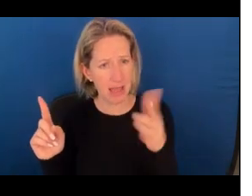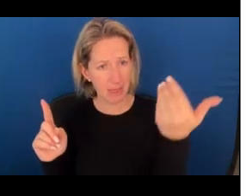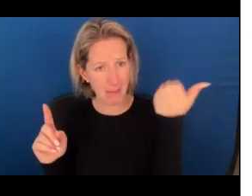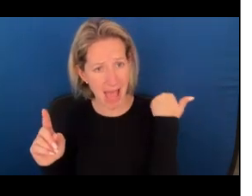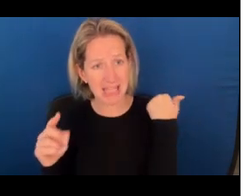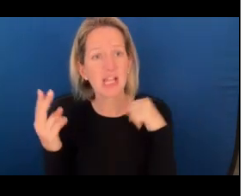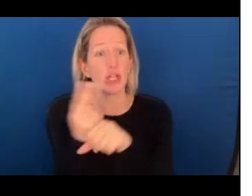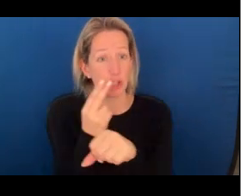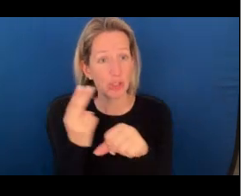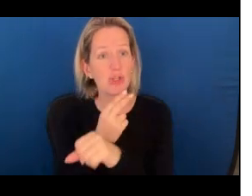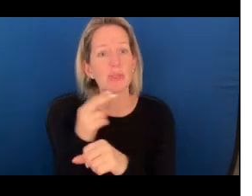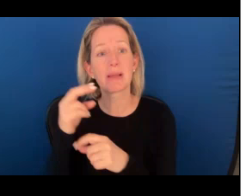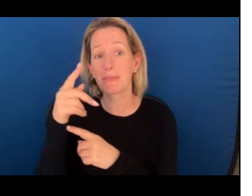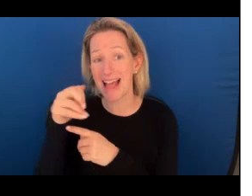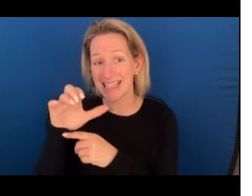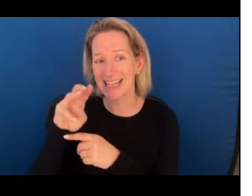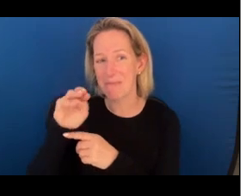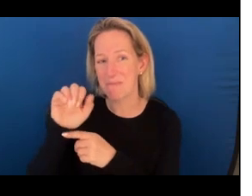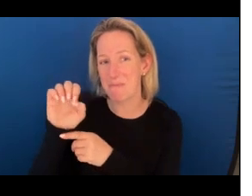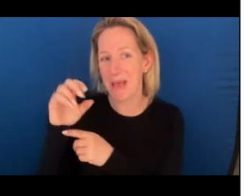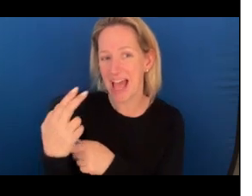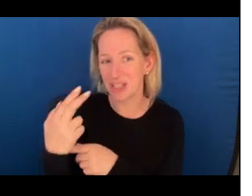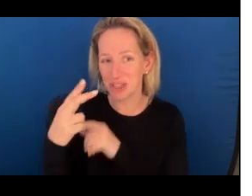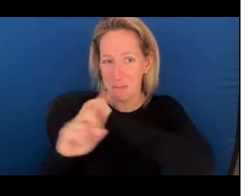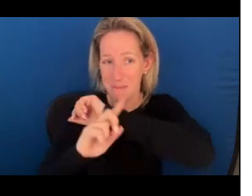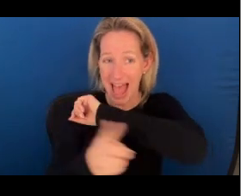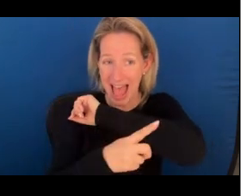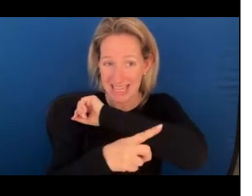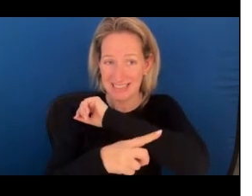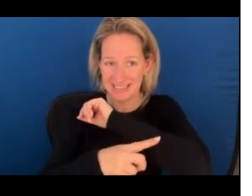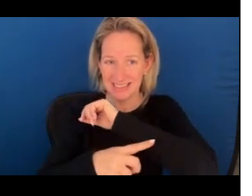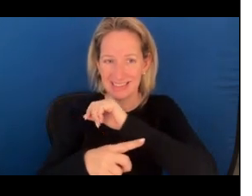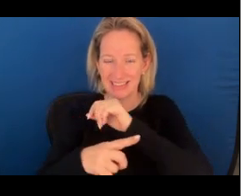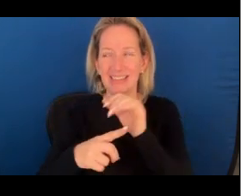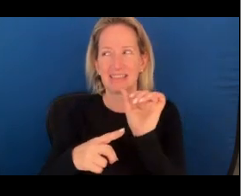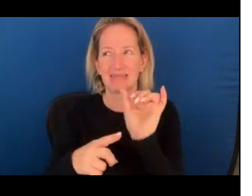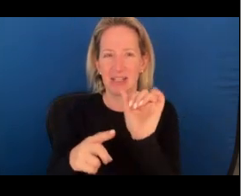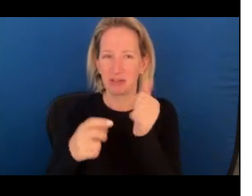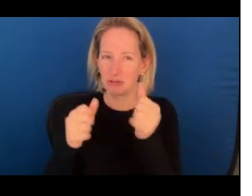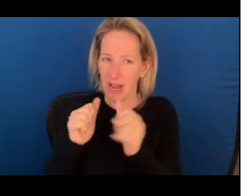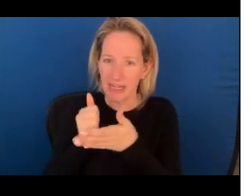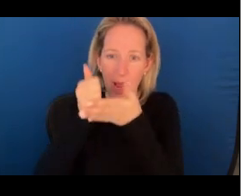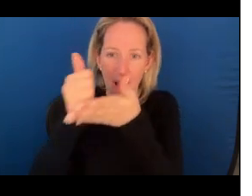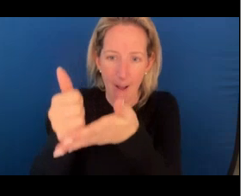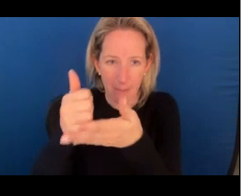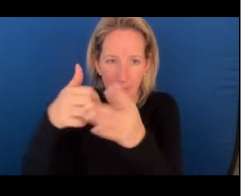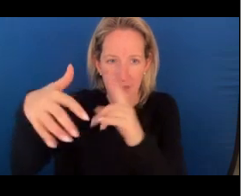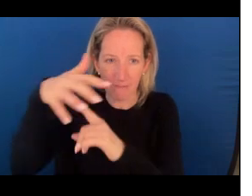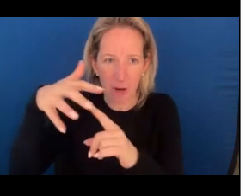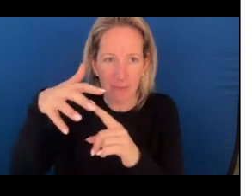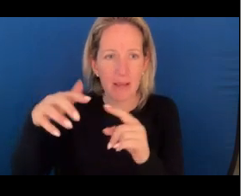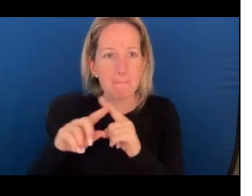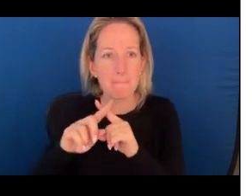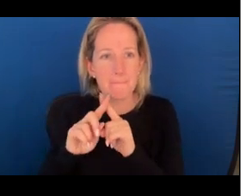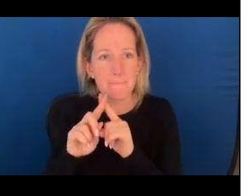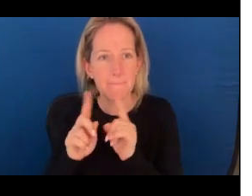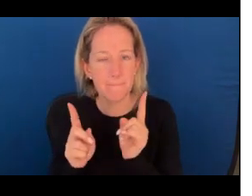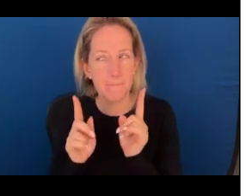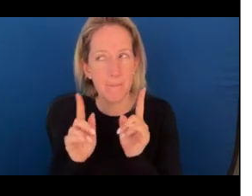plastic mesh bags to do this. So in a way, you know, we're trying to help. We're trying to help the environment in some way, but we are